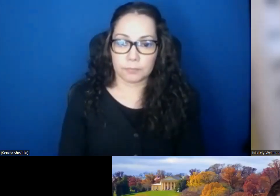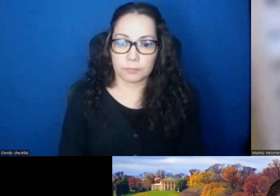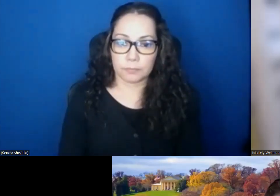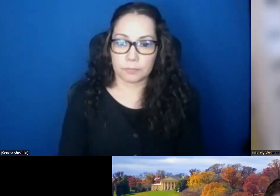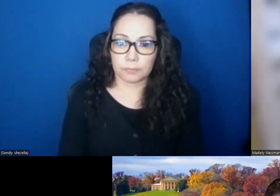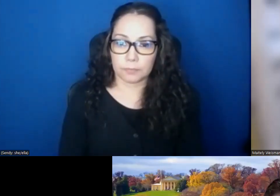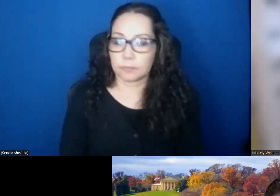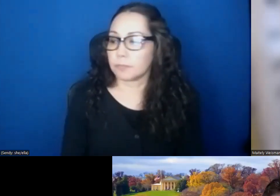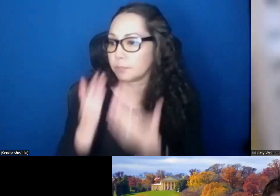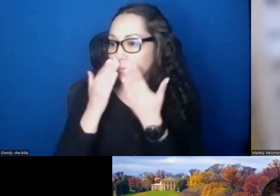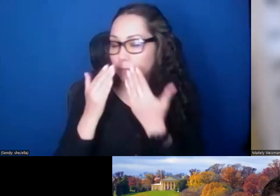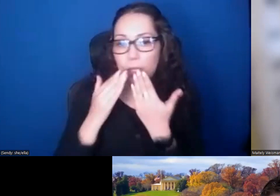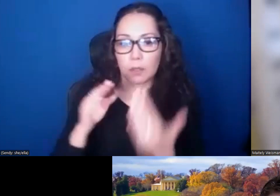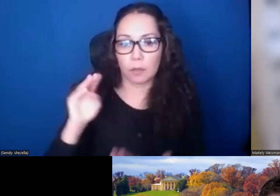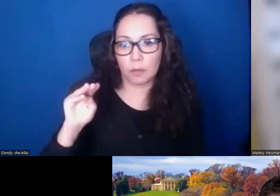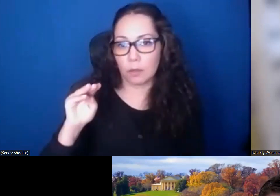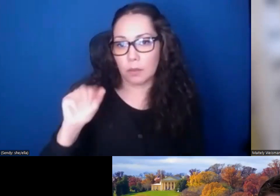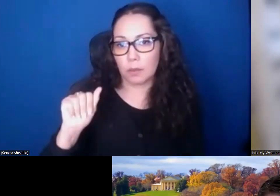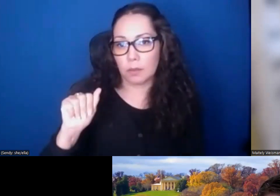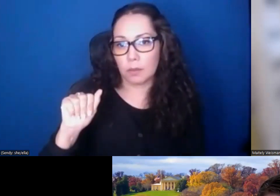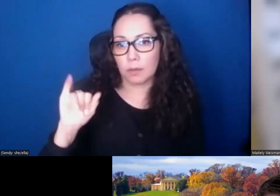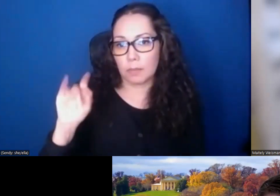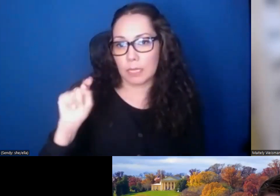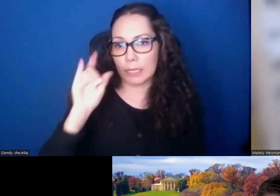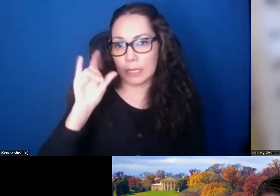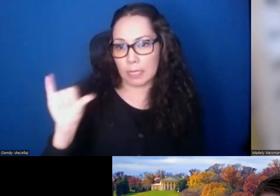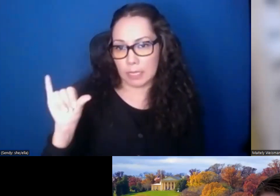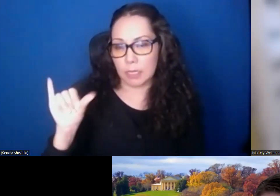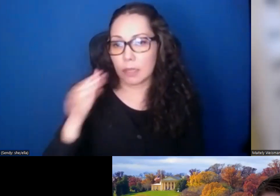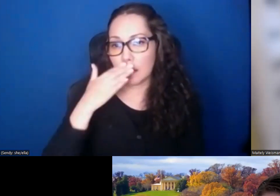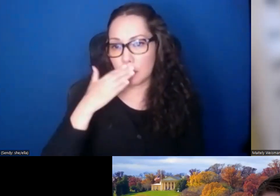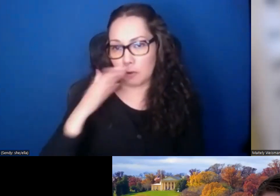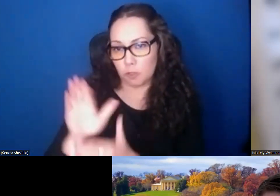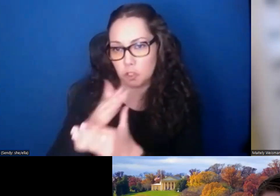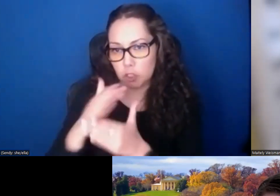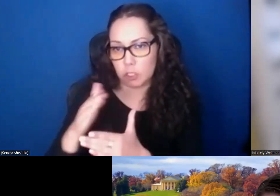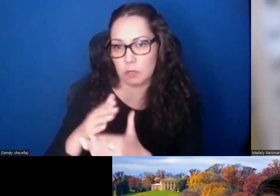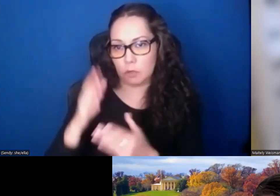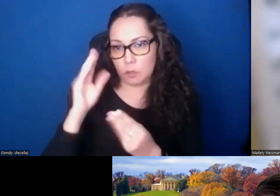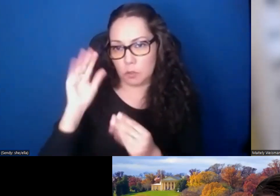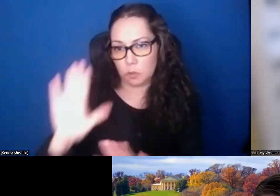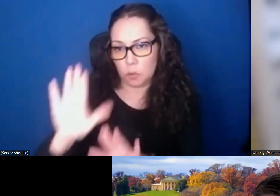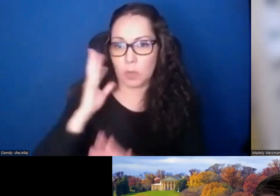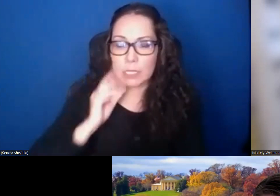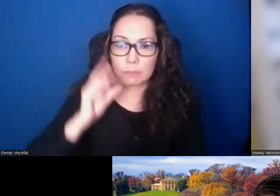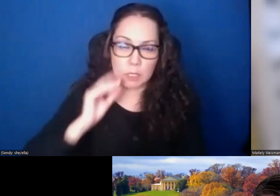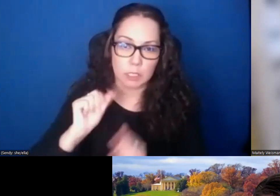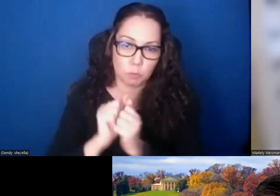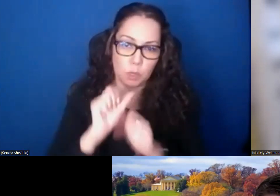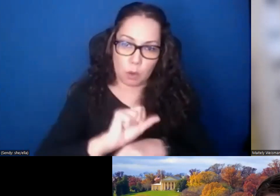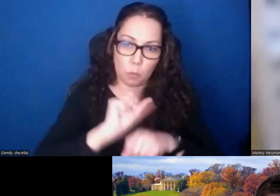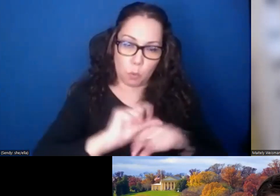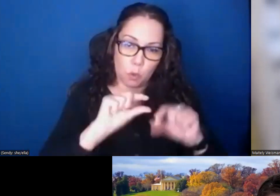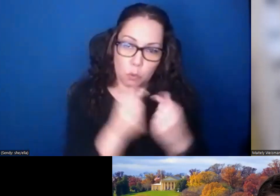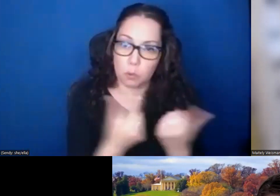Emily, thank you so much for sharing those comments and for sharing your experience with the work group today. I've seen a few people in the